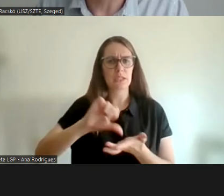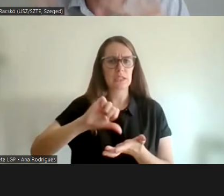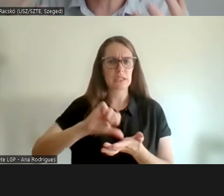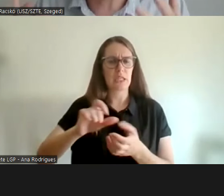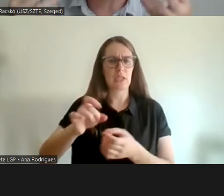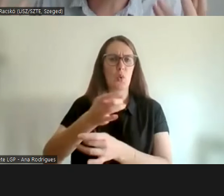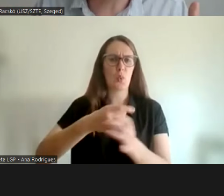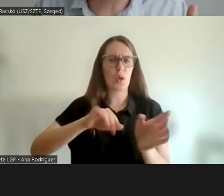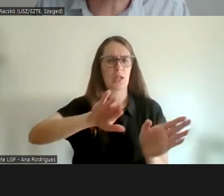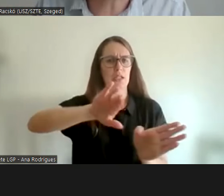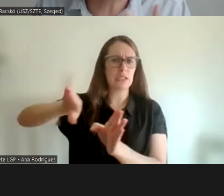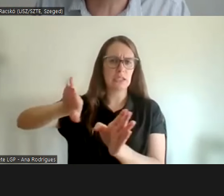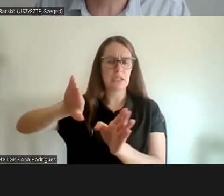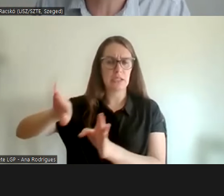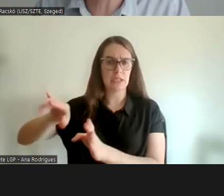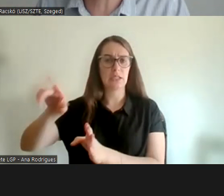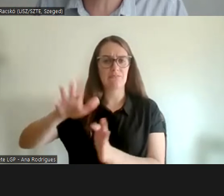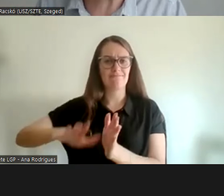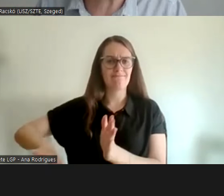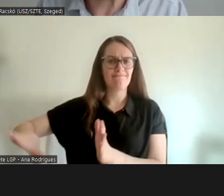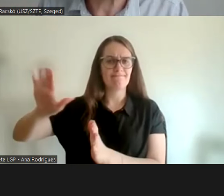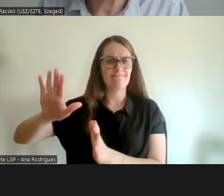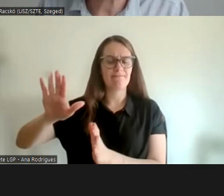Europe tried to